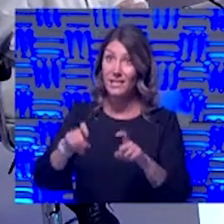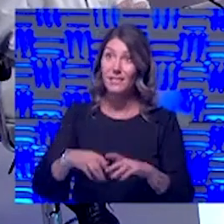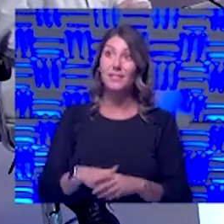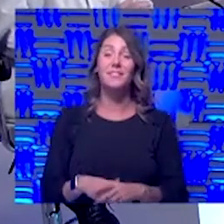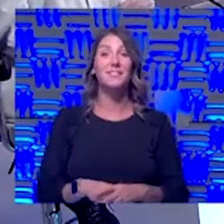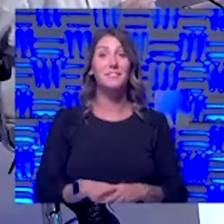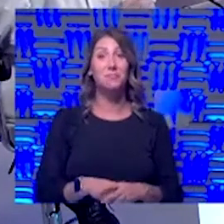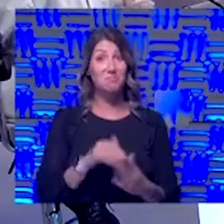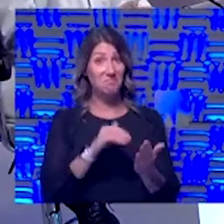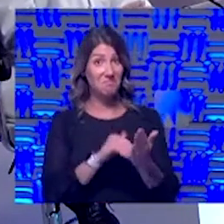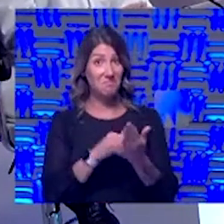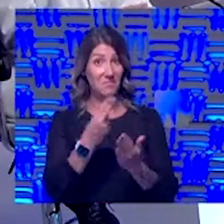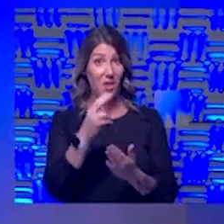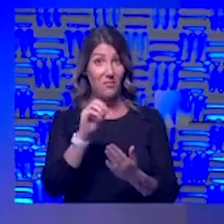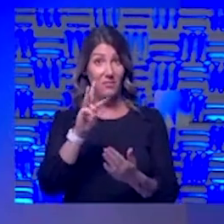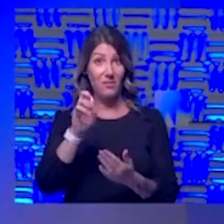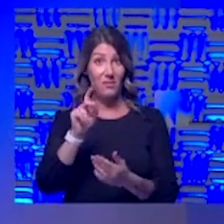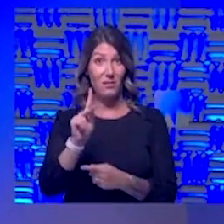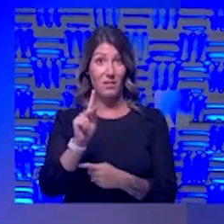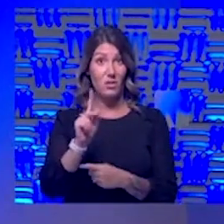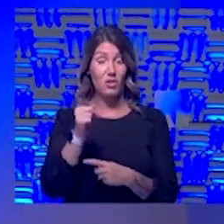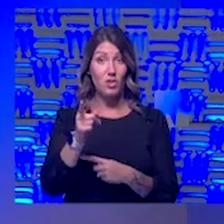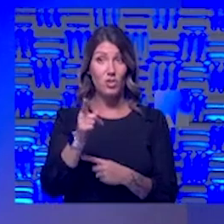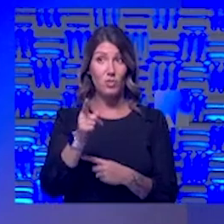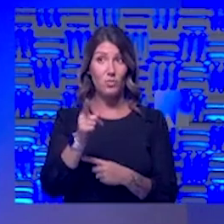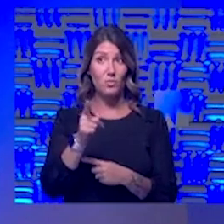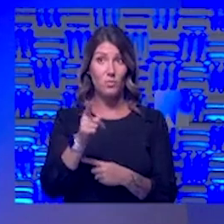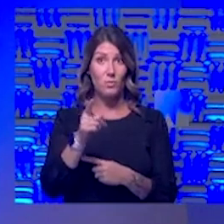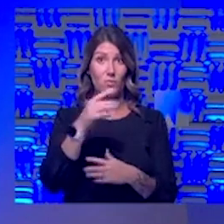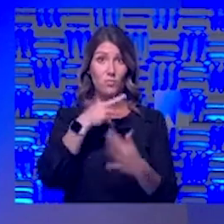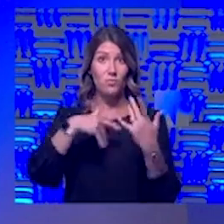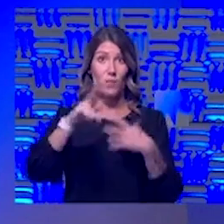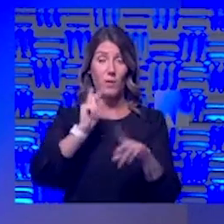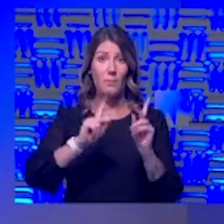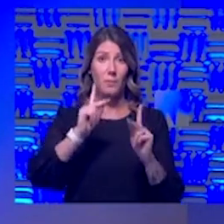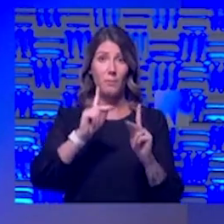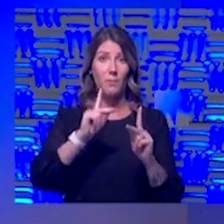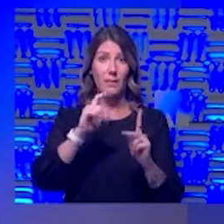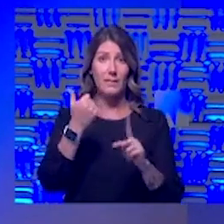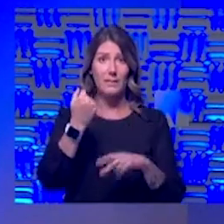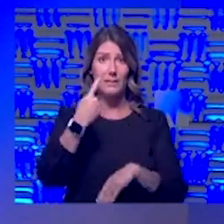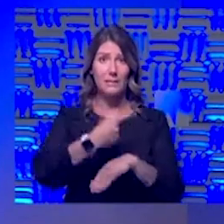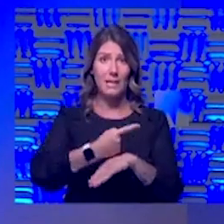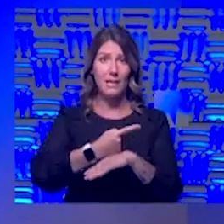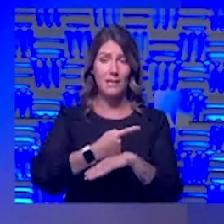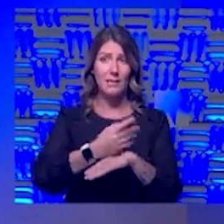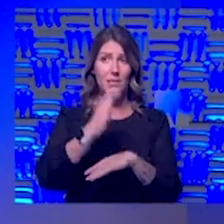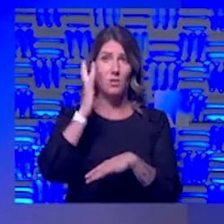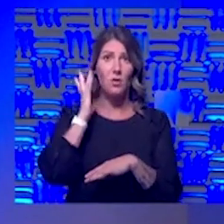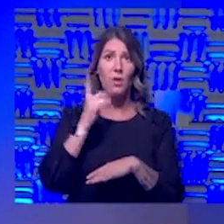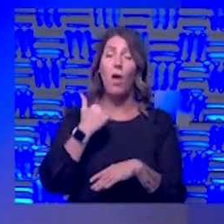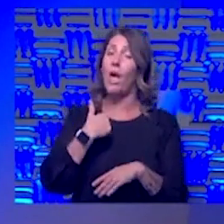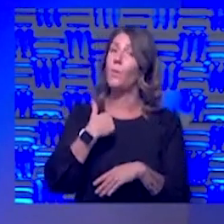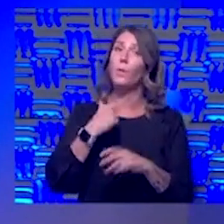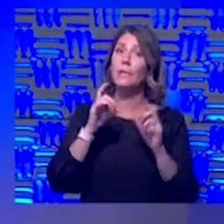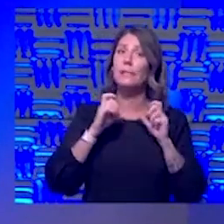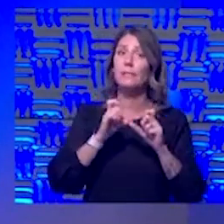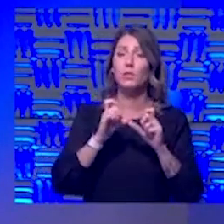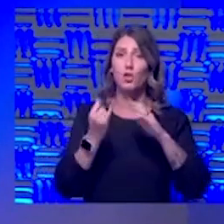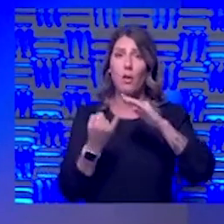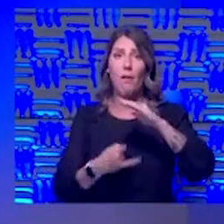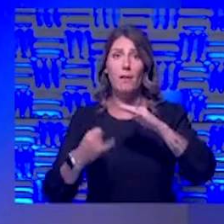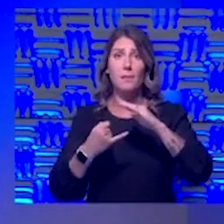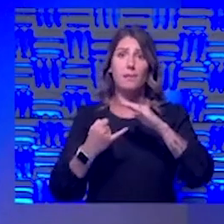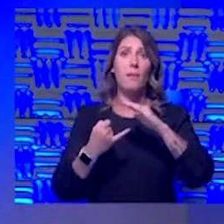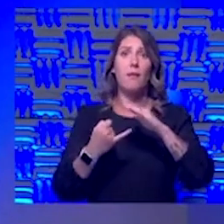Hawk? Let's see. She was around people 10 days ago. I think you would just continue to isolate right now,